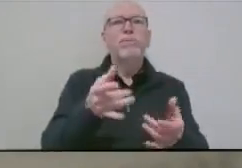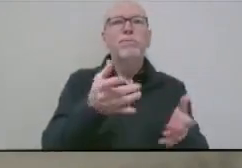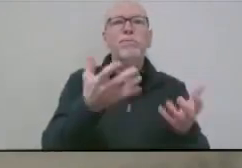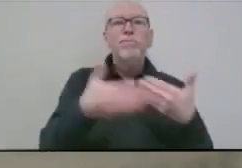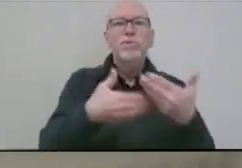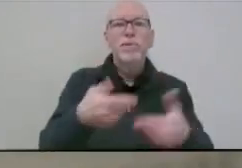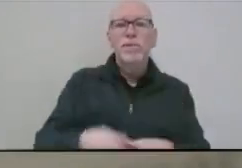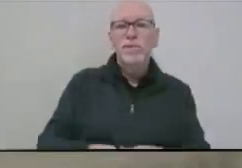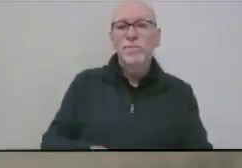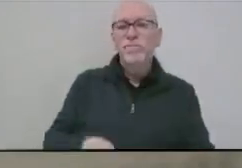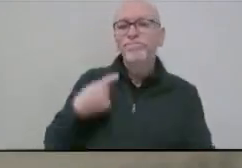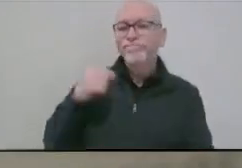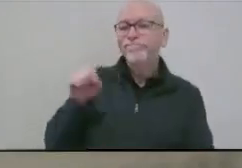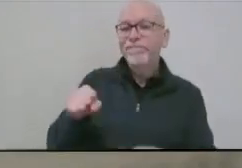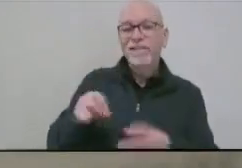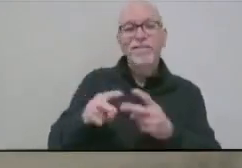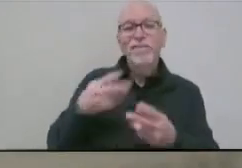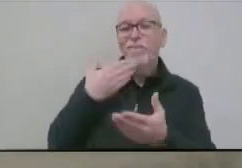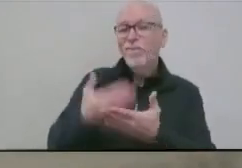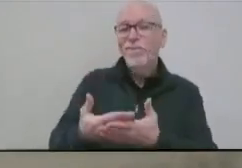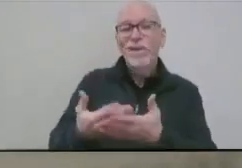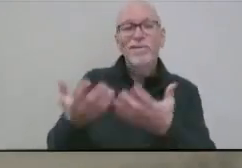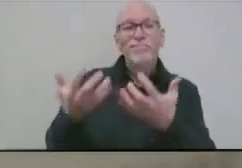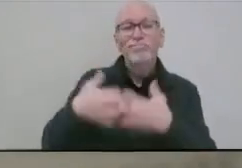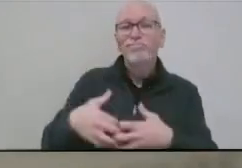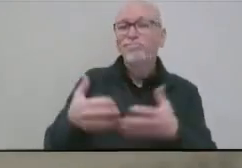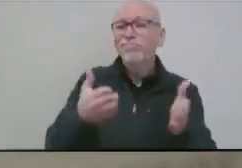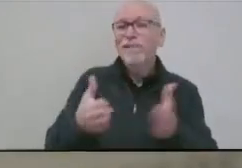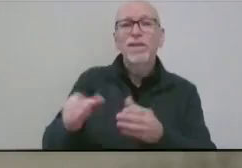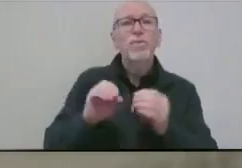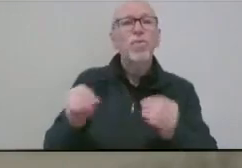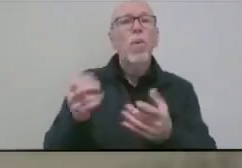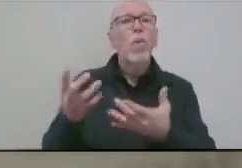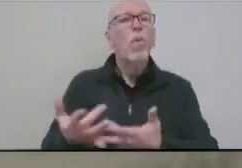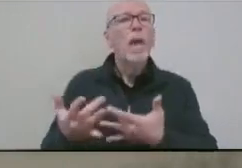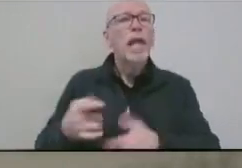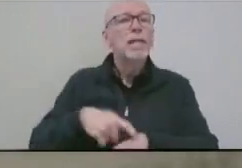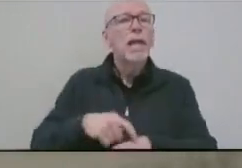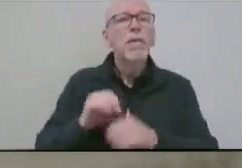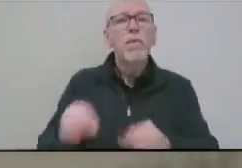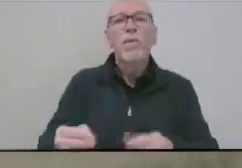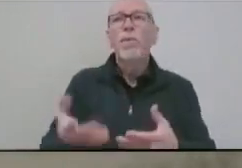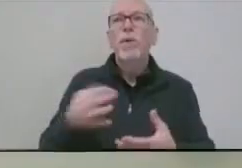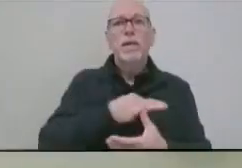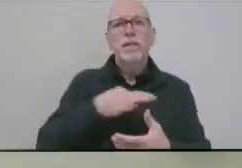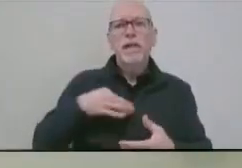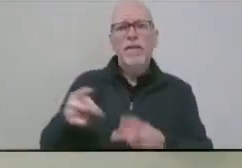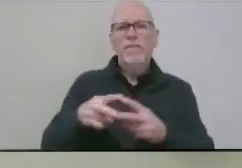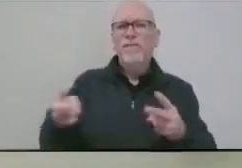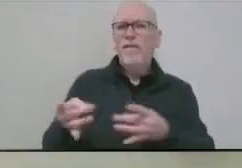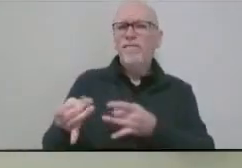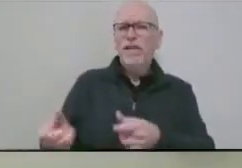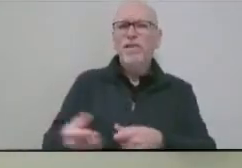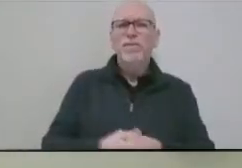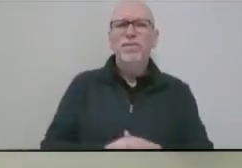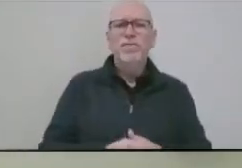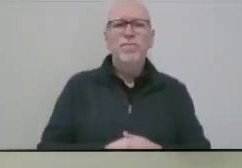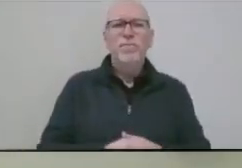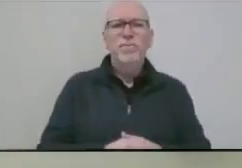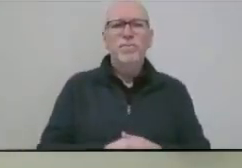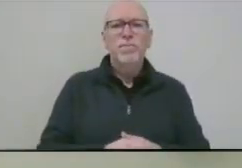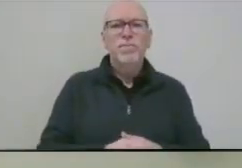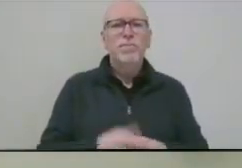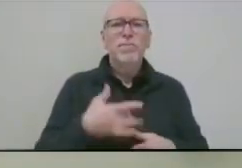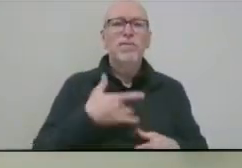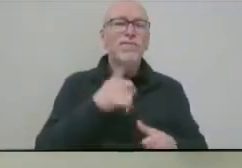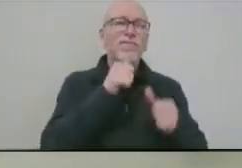well planned. There was no really waiting time, and the staff was very efficient. It's a blessing to be able to have